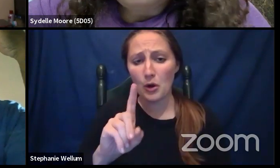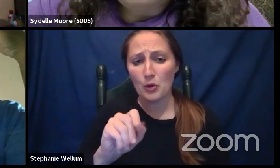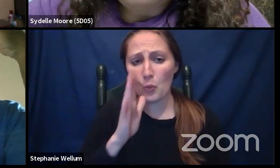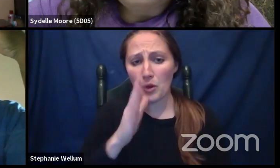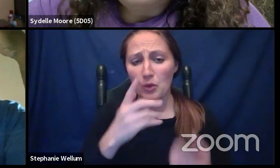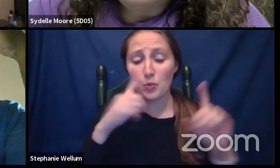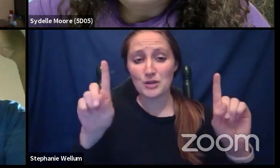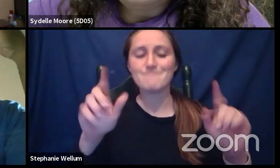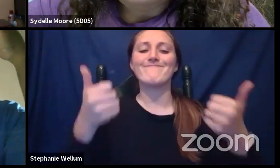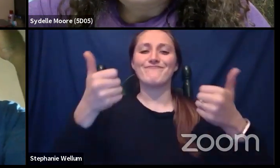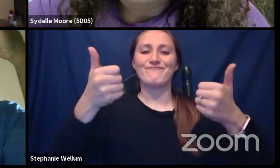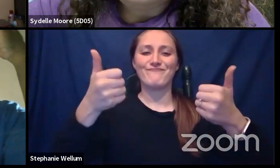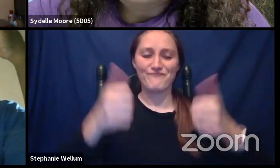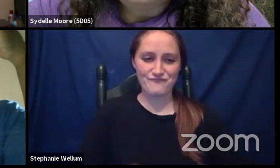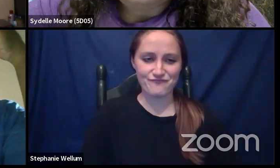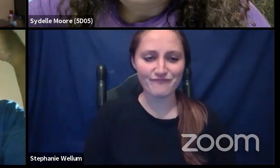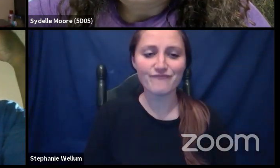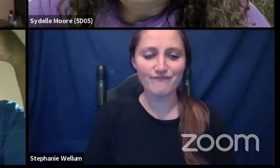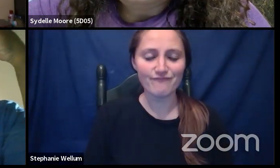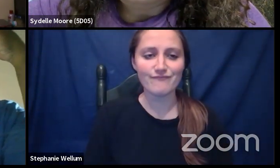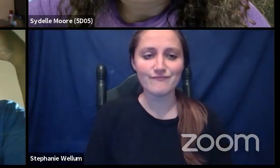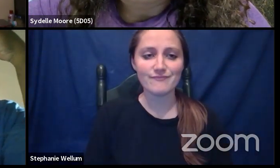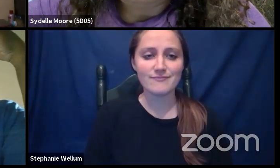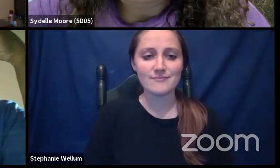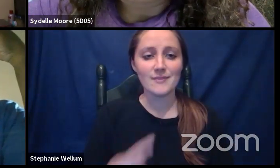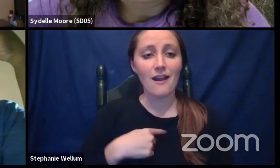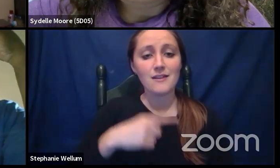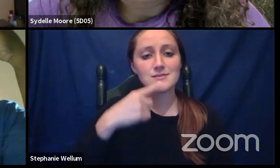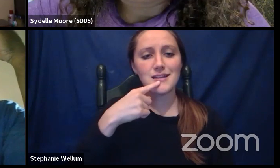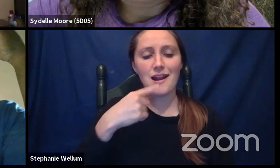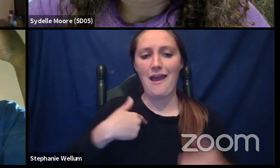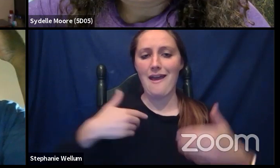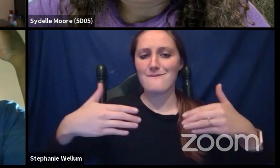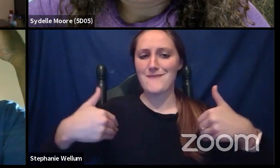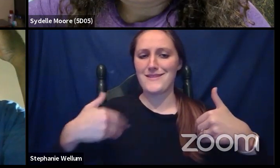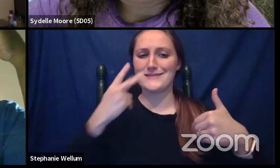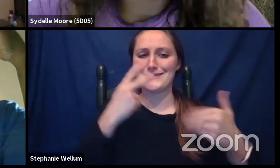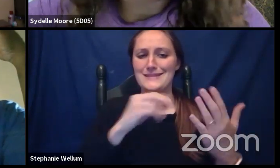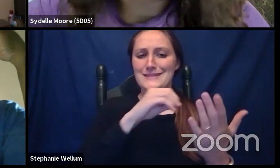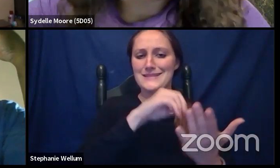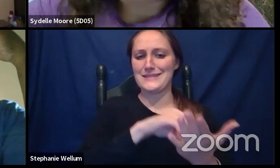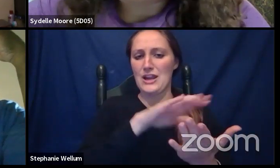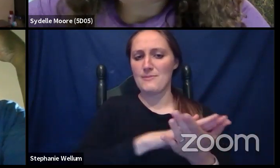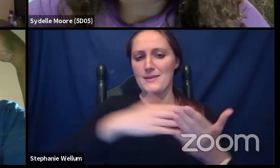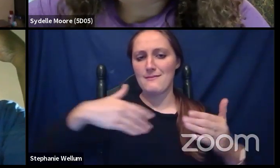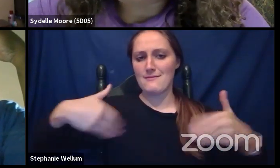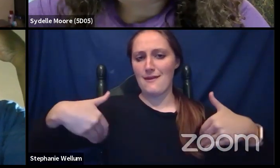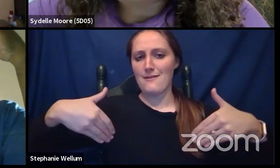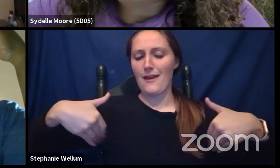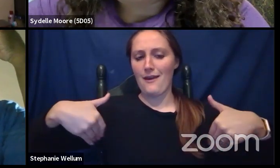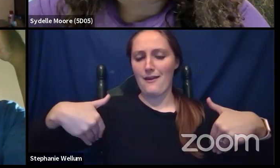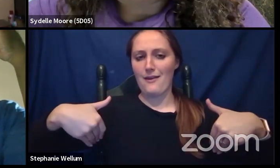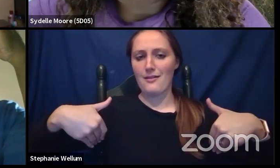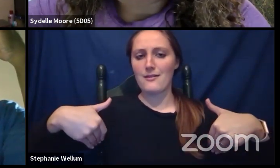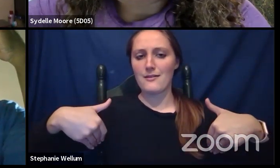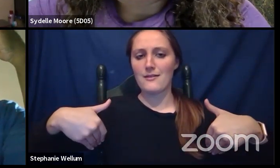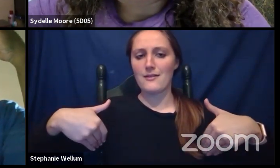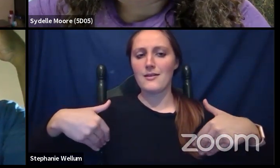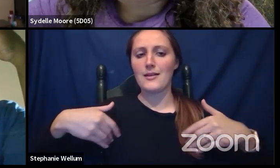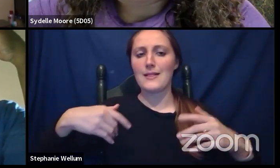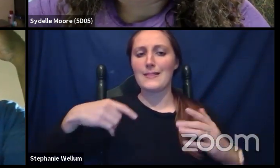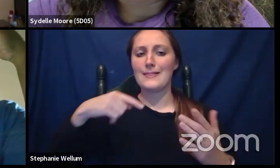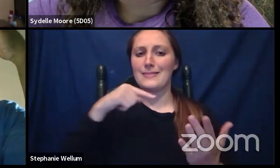I said, excellent. I haven't seen it yet, and this is a